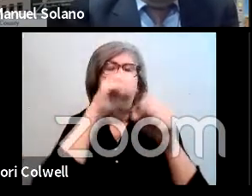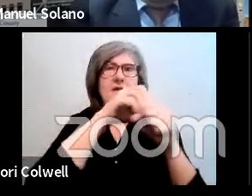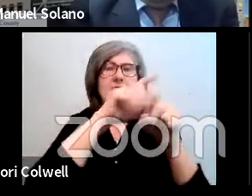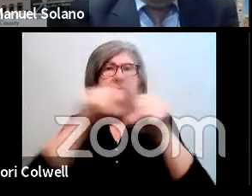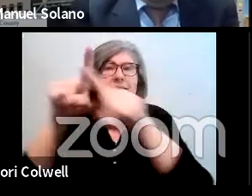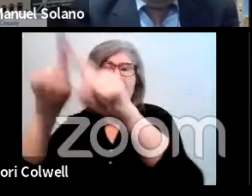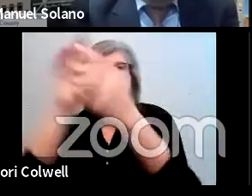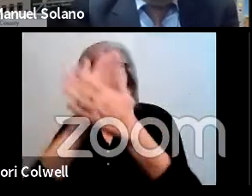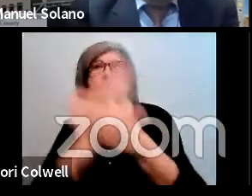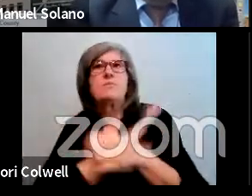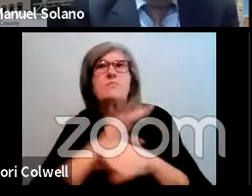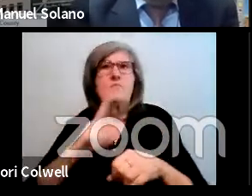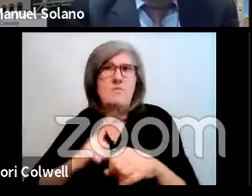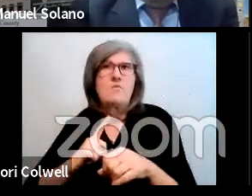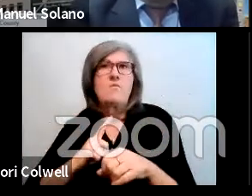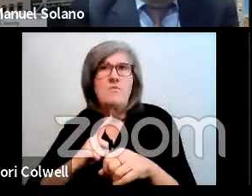have